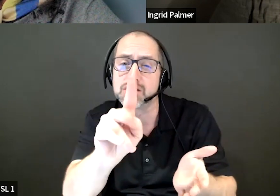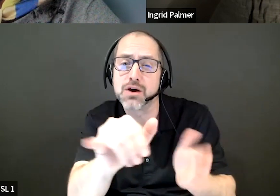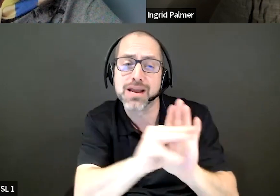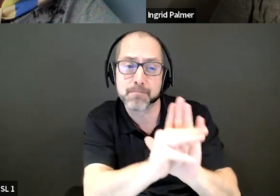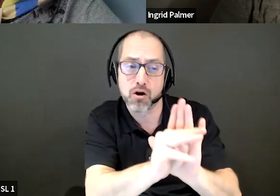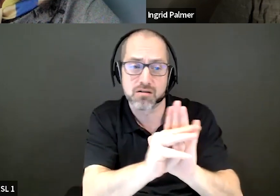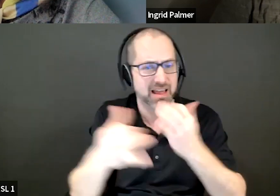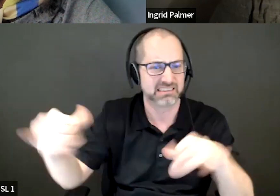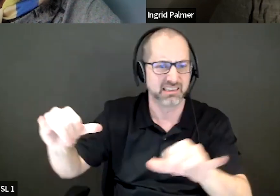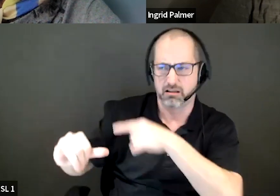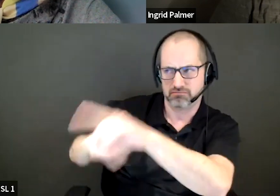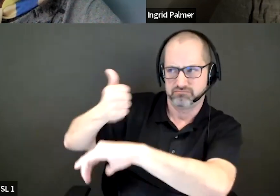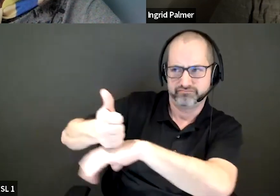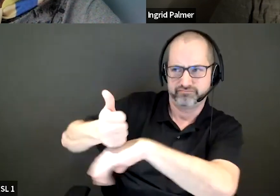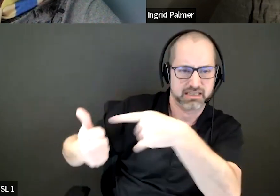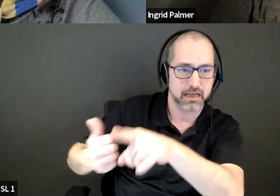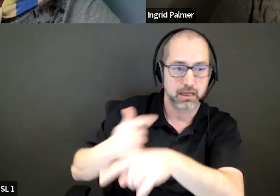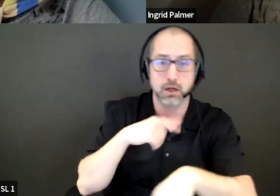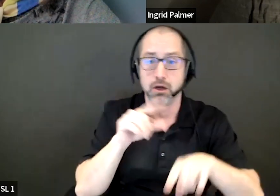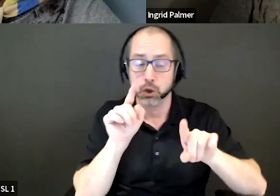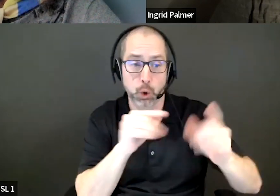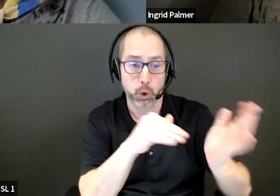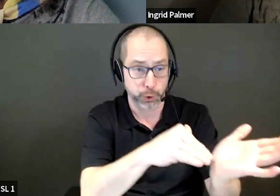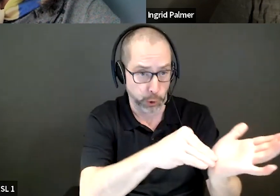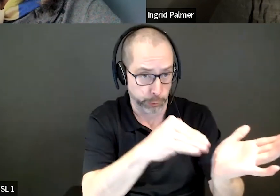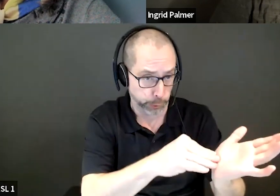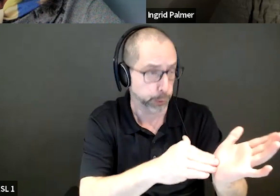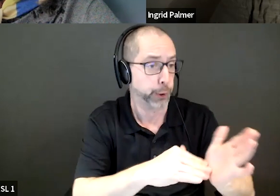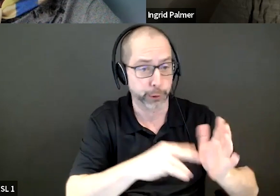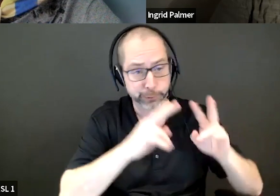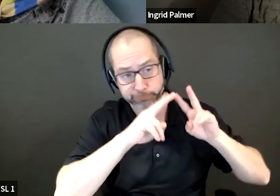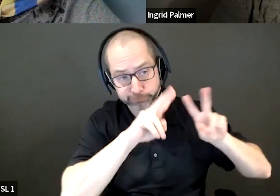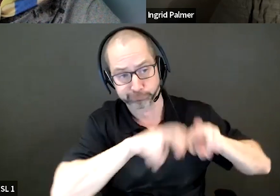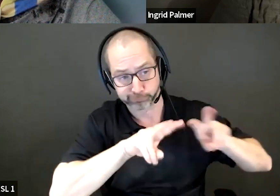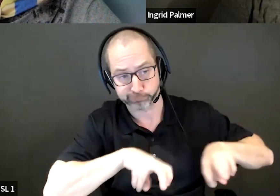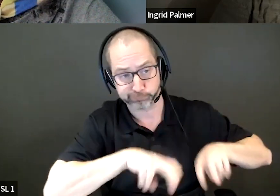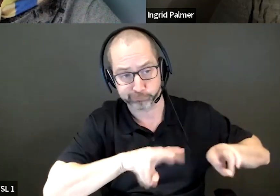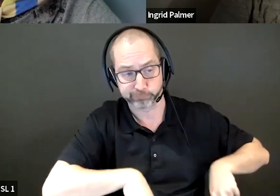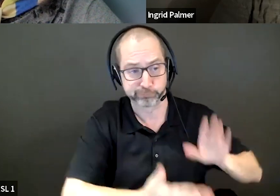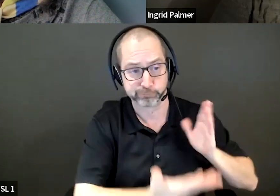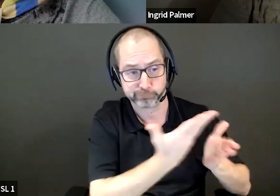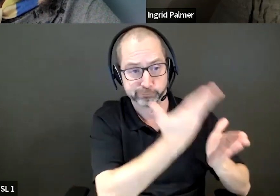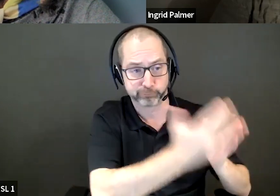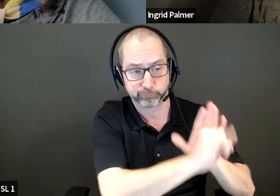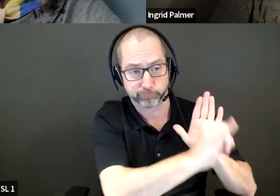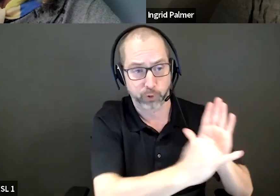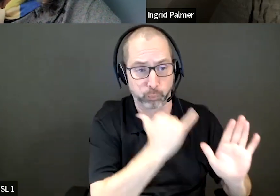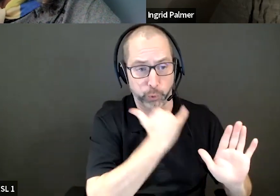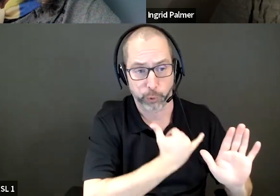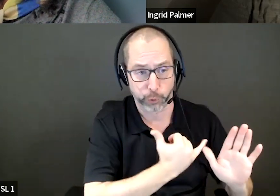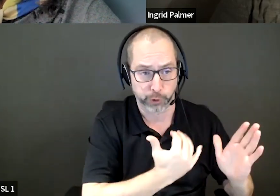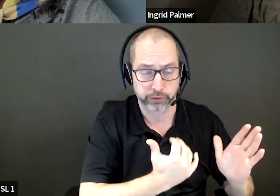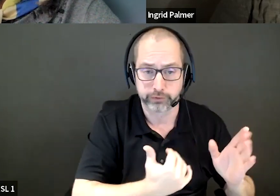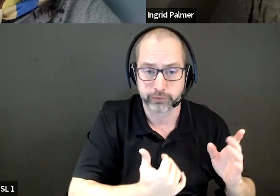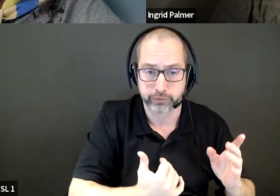on, that we go to a doctor, they determine what is wrong with us, and many times that's seen as